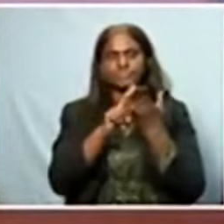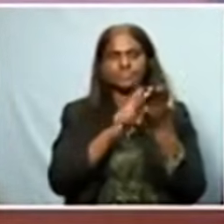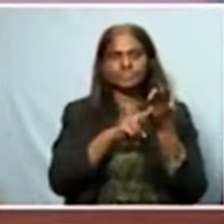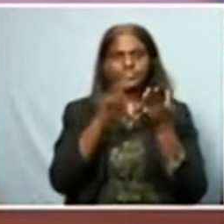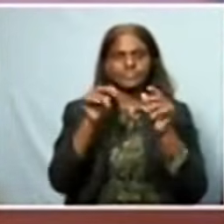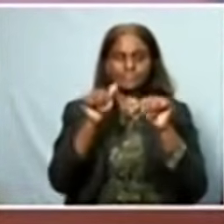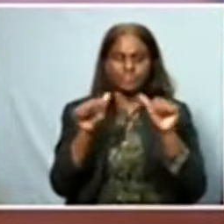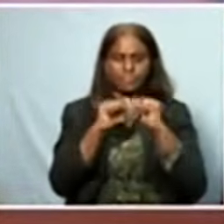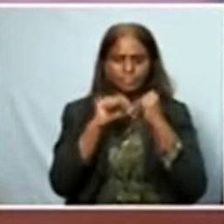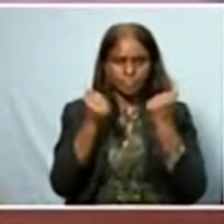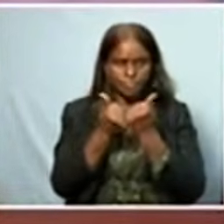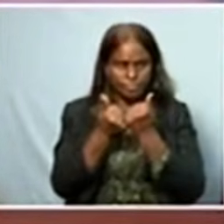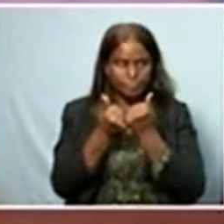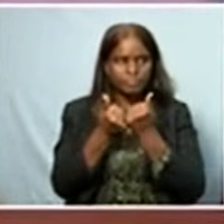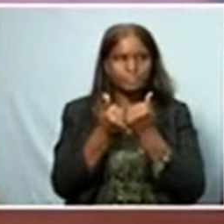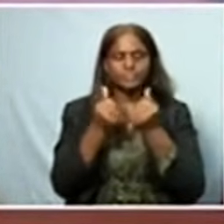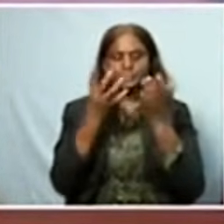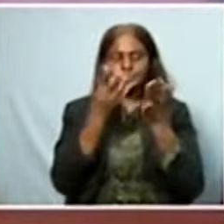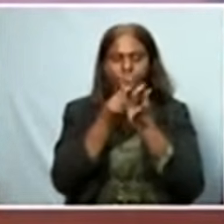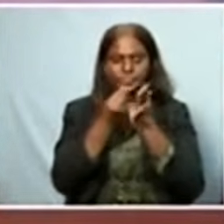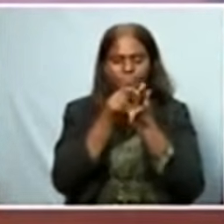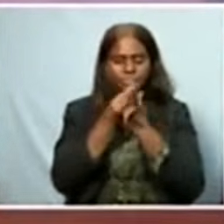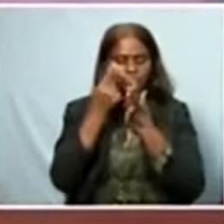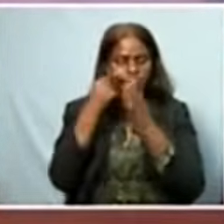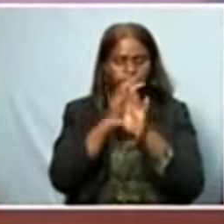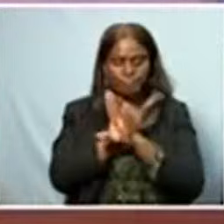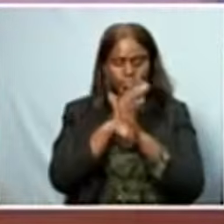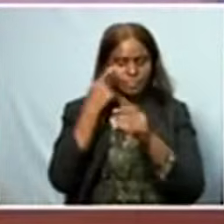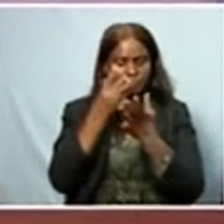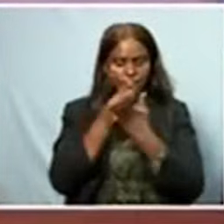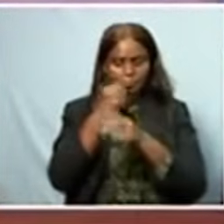of the Auditor General on the accounts of the Republic for the